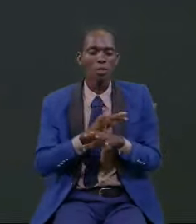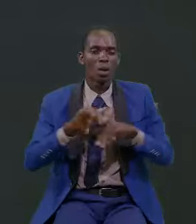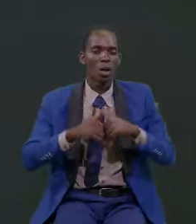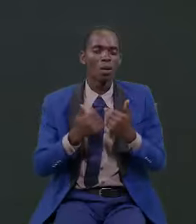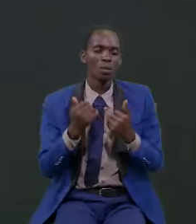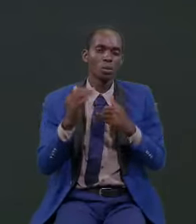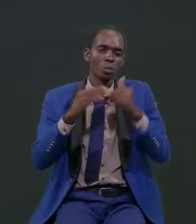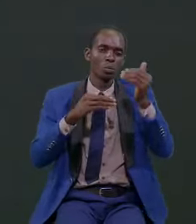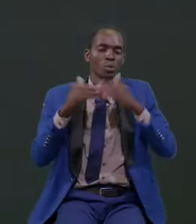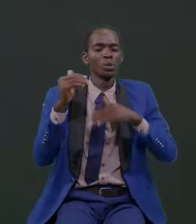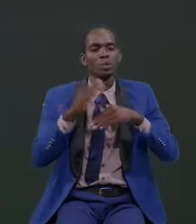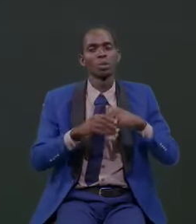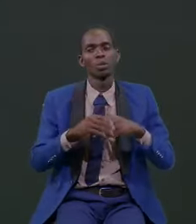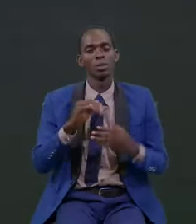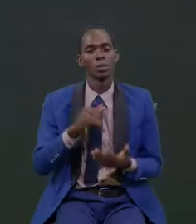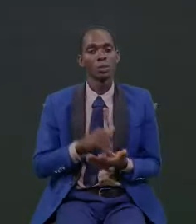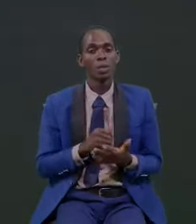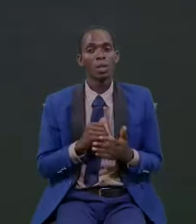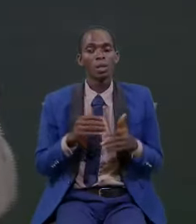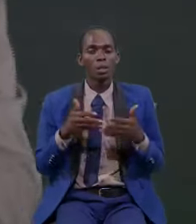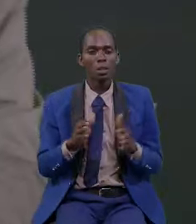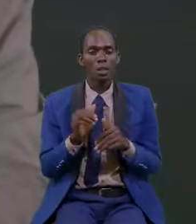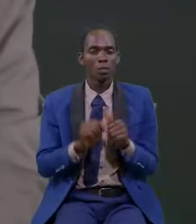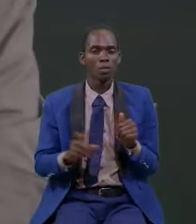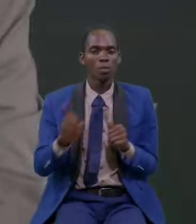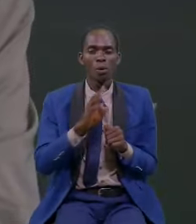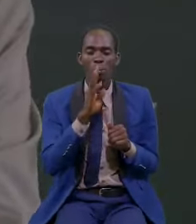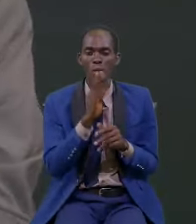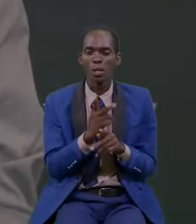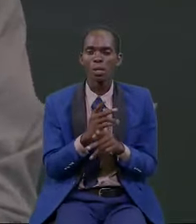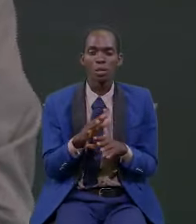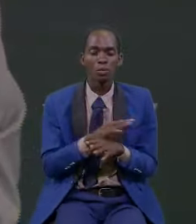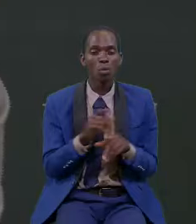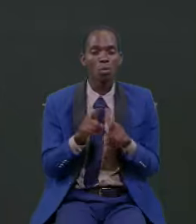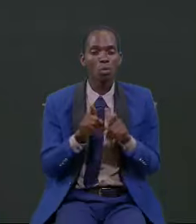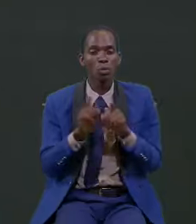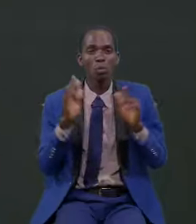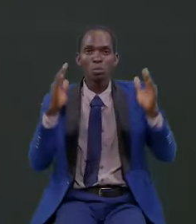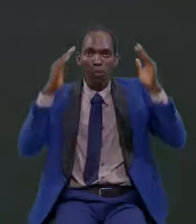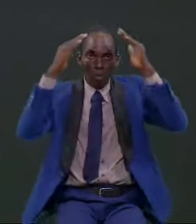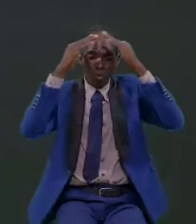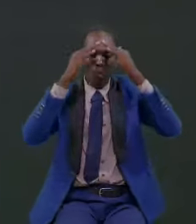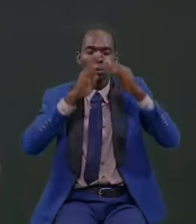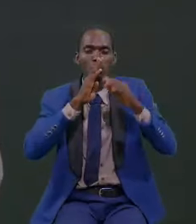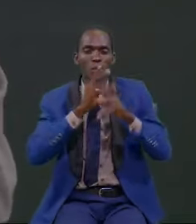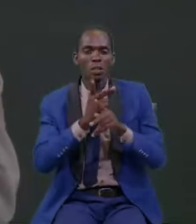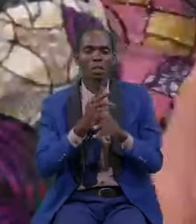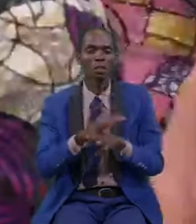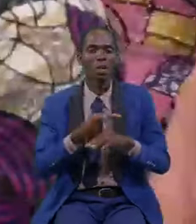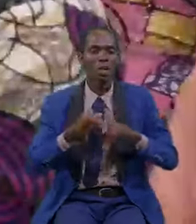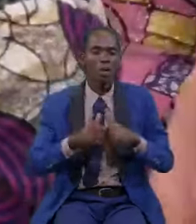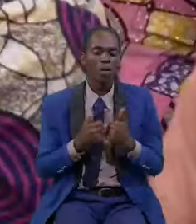heed how he buildeth thereon. Let every bishop take heed how he buildeth